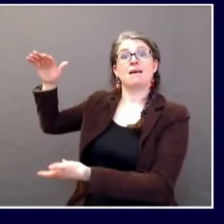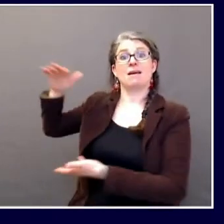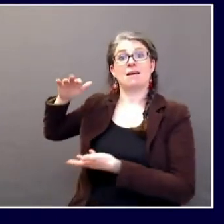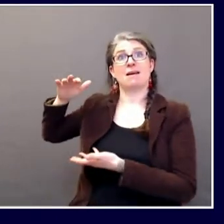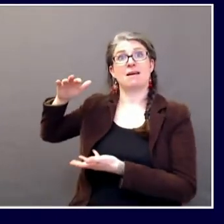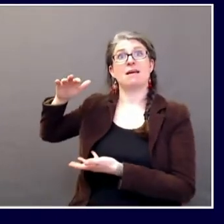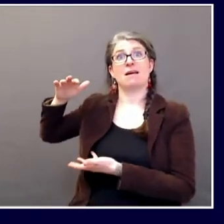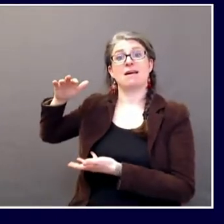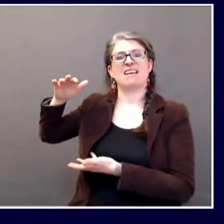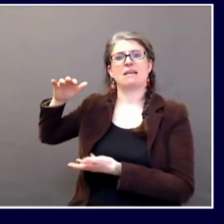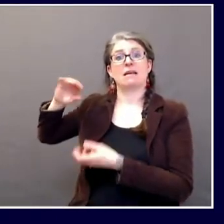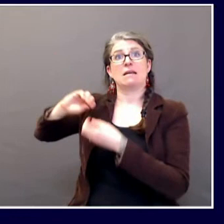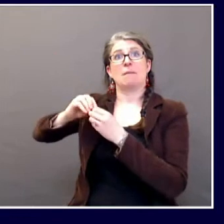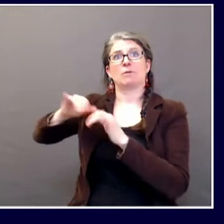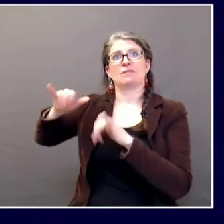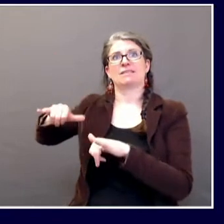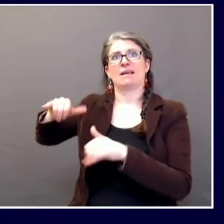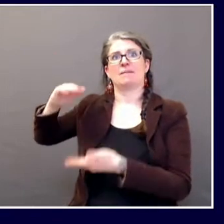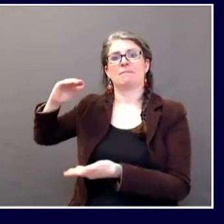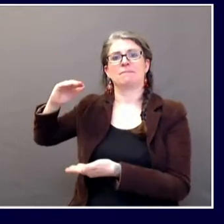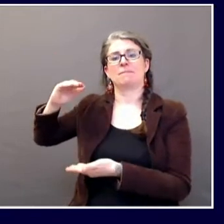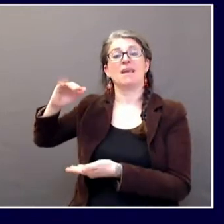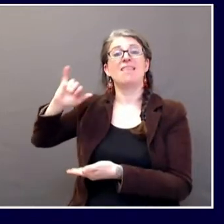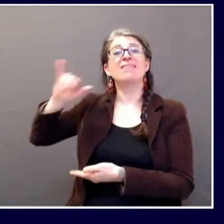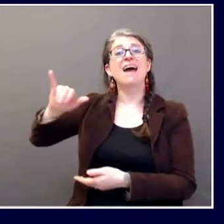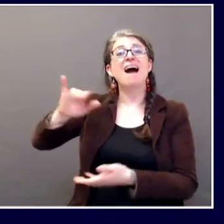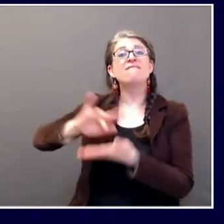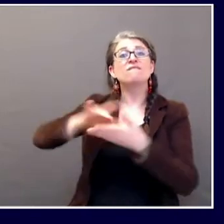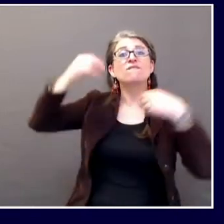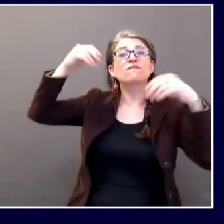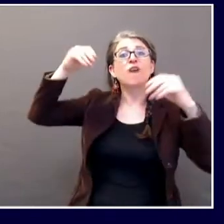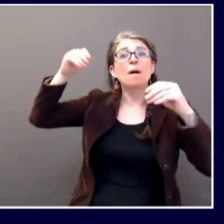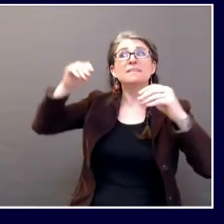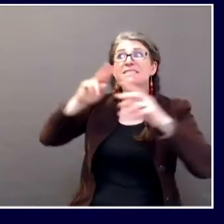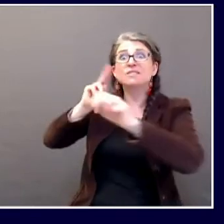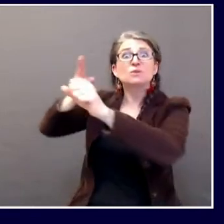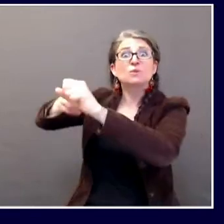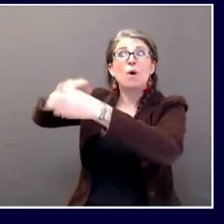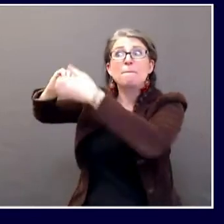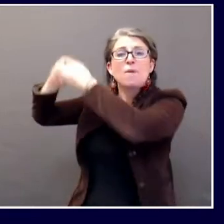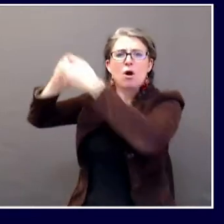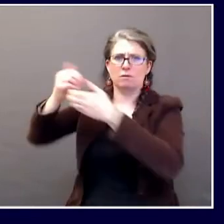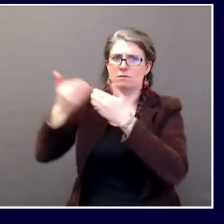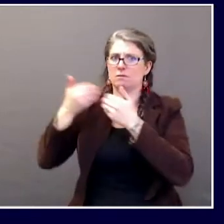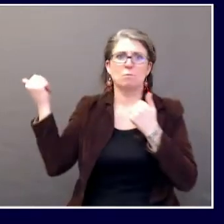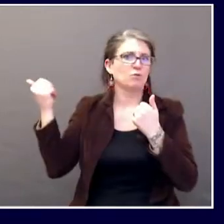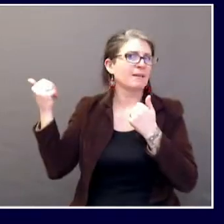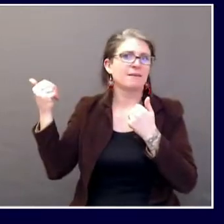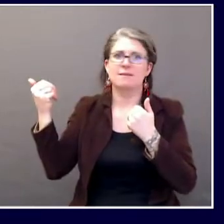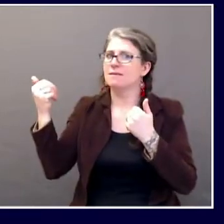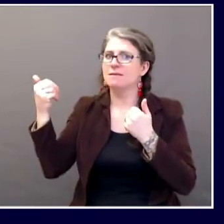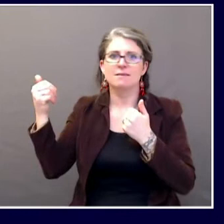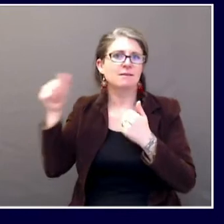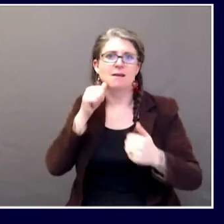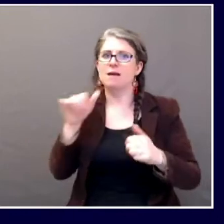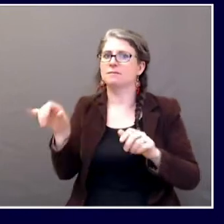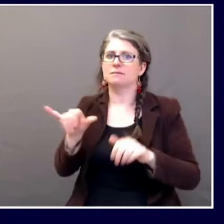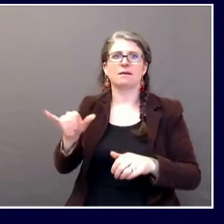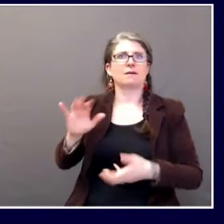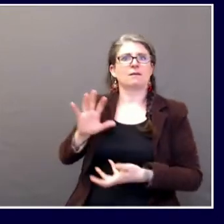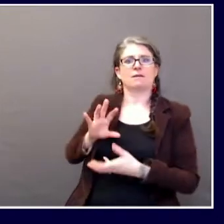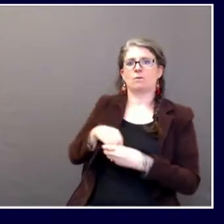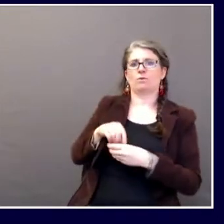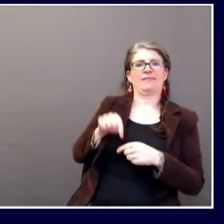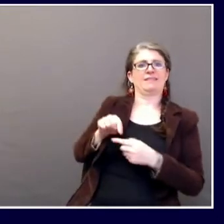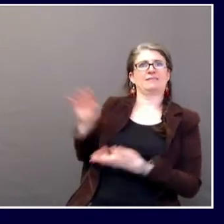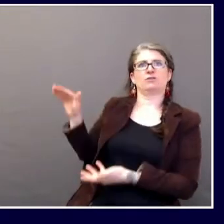to designated chain pharmacies in different states and will not count against or come from the allotment that we get